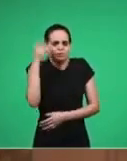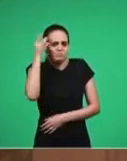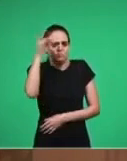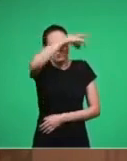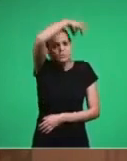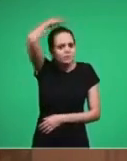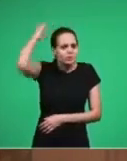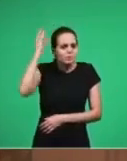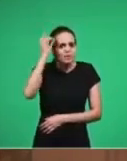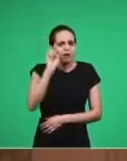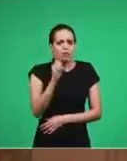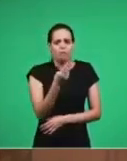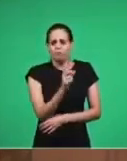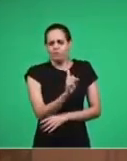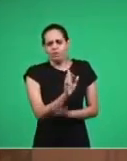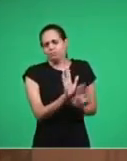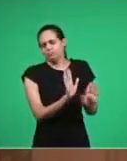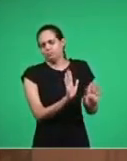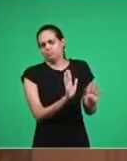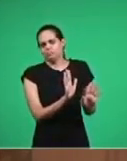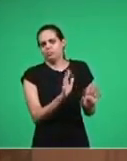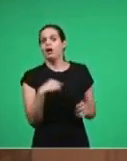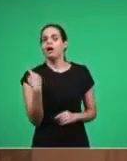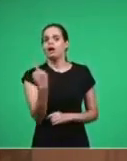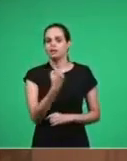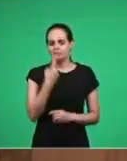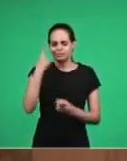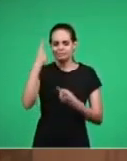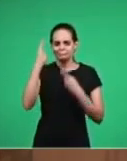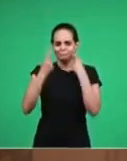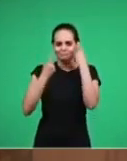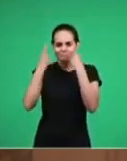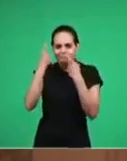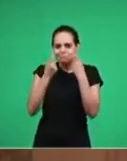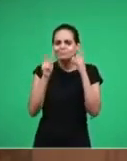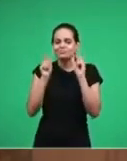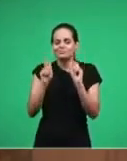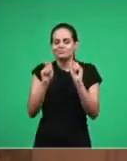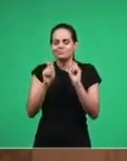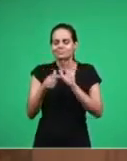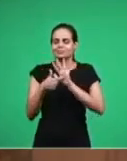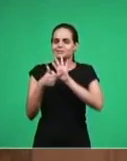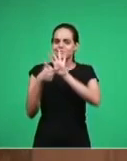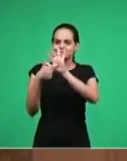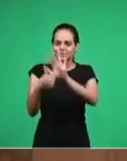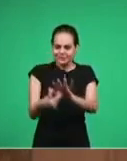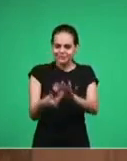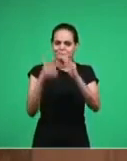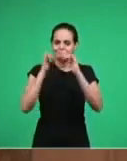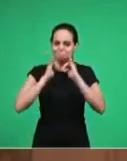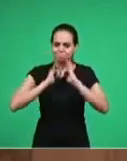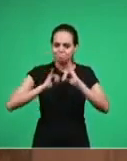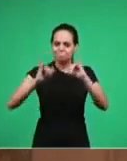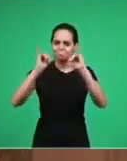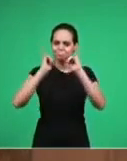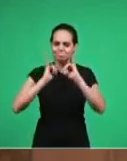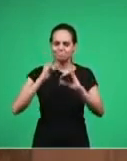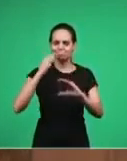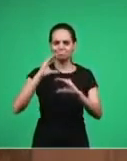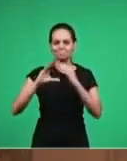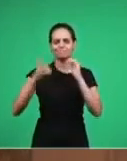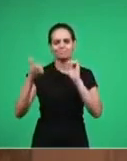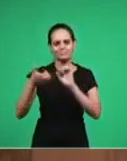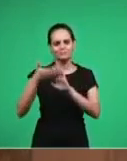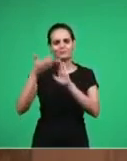It doesn't matter if they're spiritual or not, but our worry is to show that what we say, what we